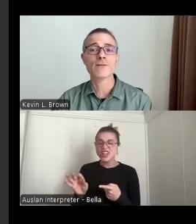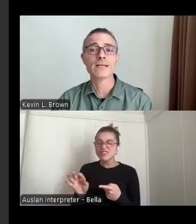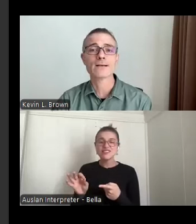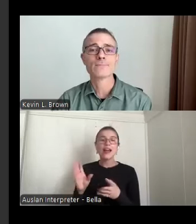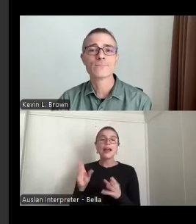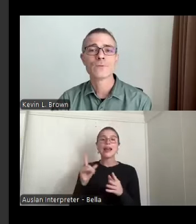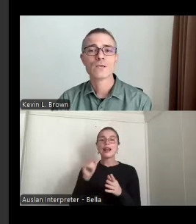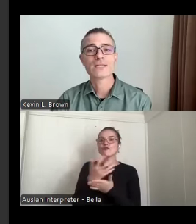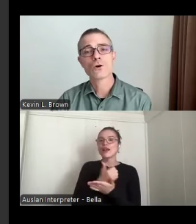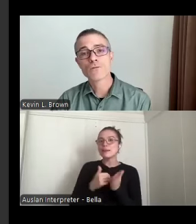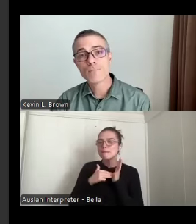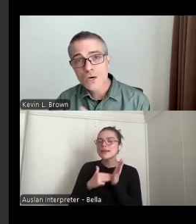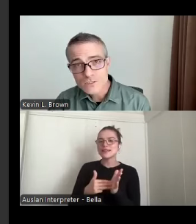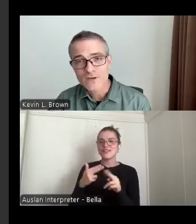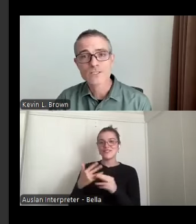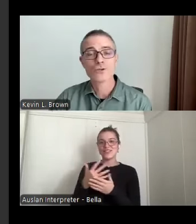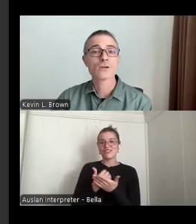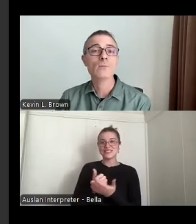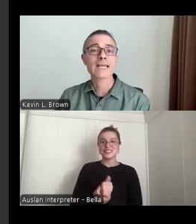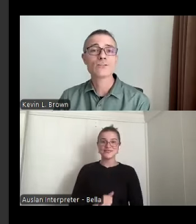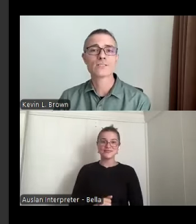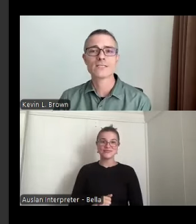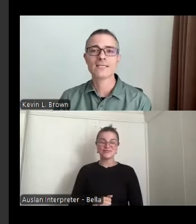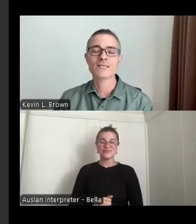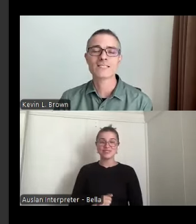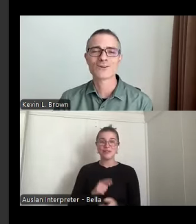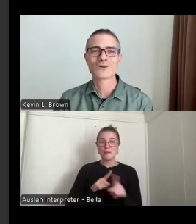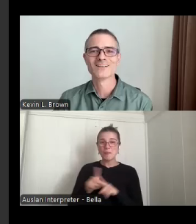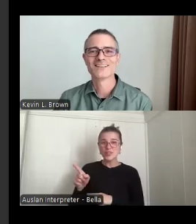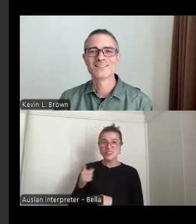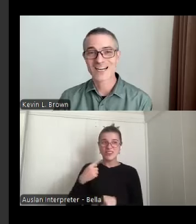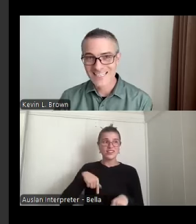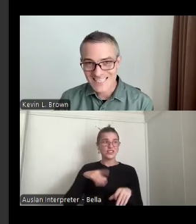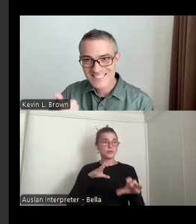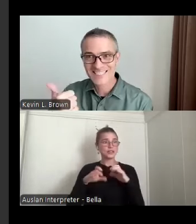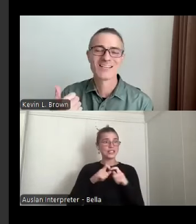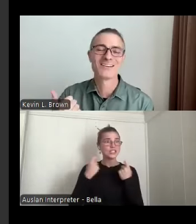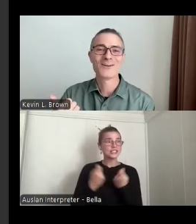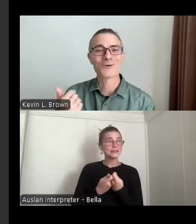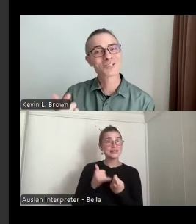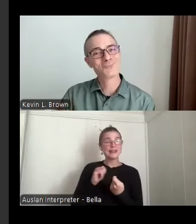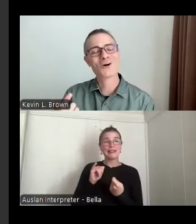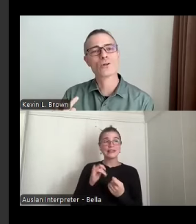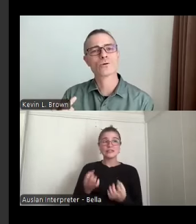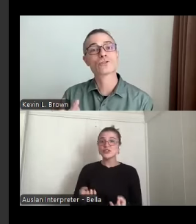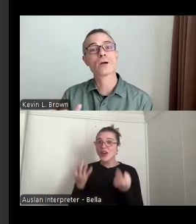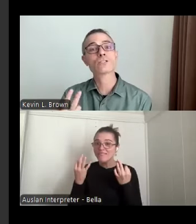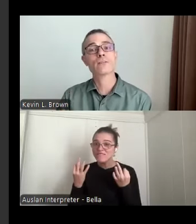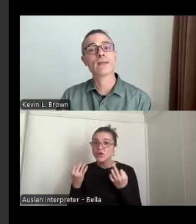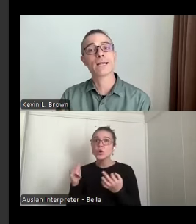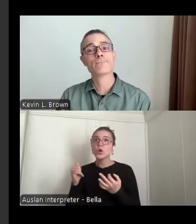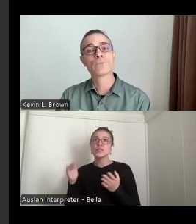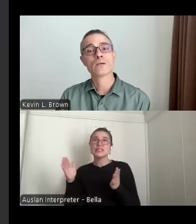in funding. And so for most of us, your communications team is either non-existent or small or